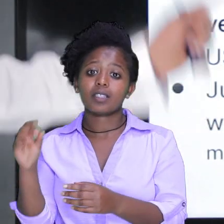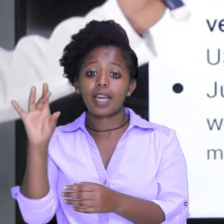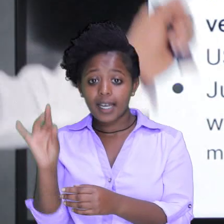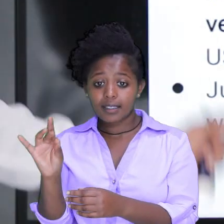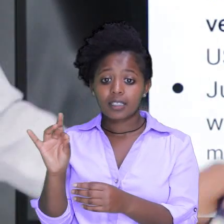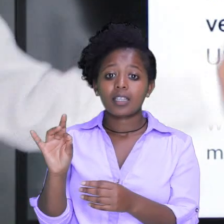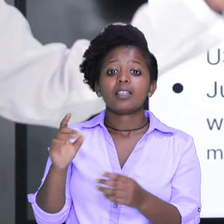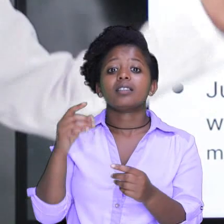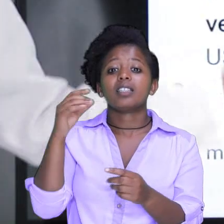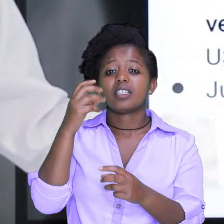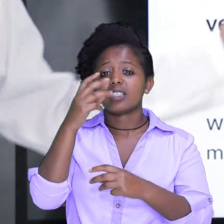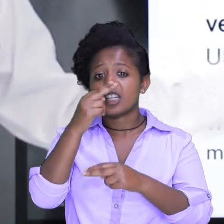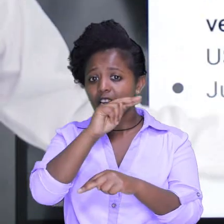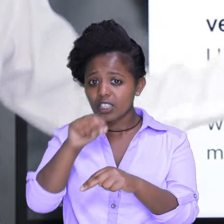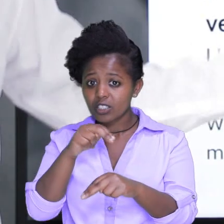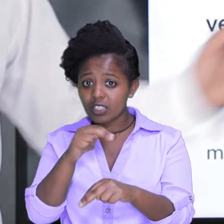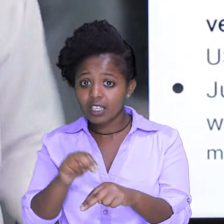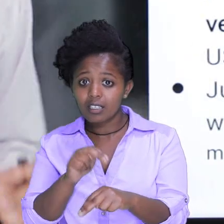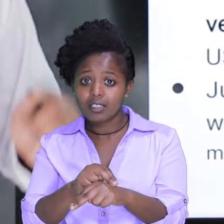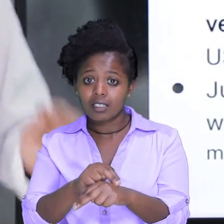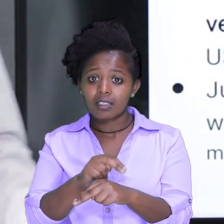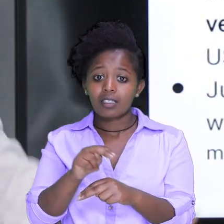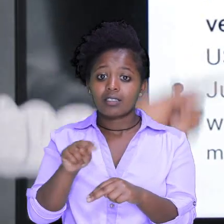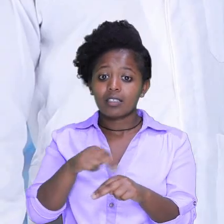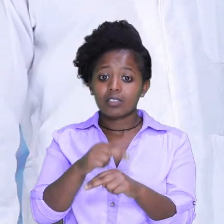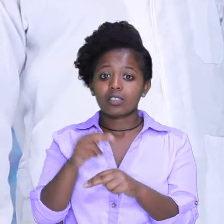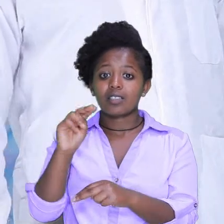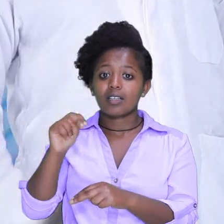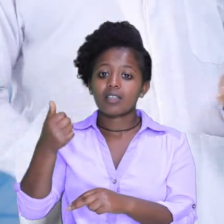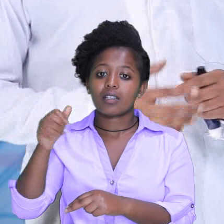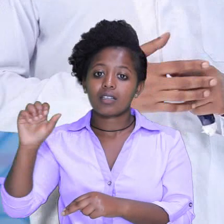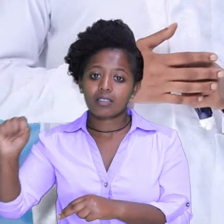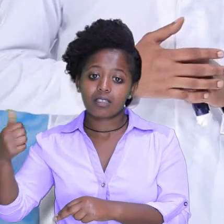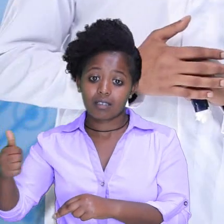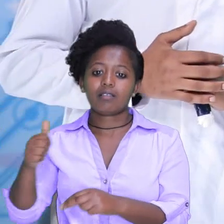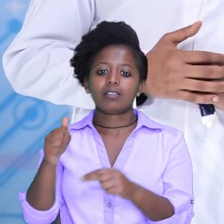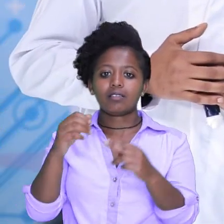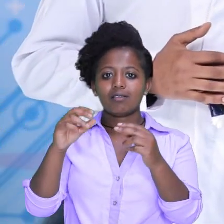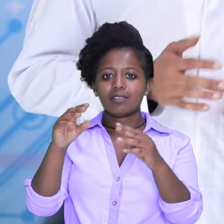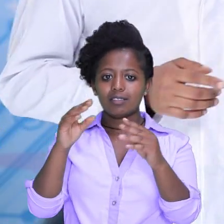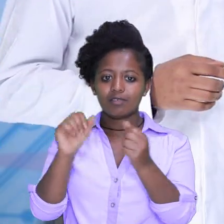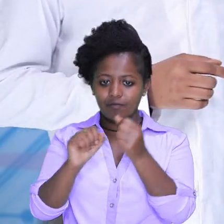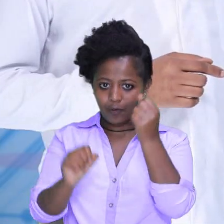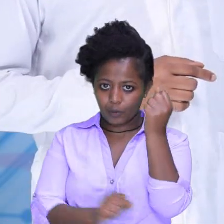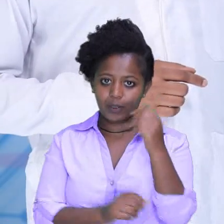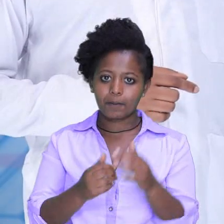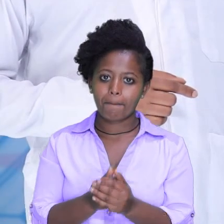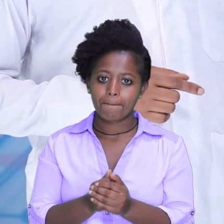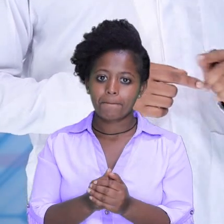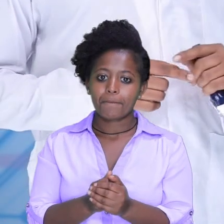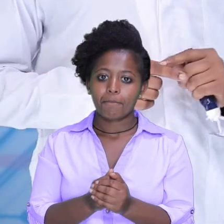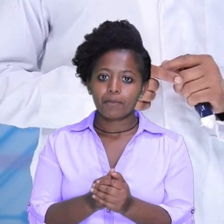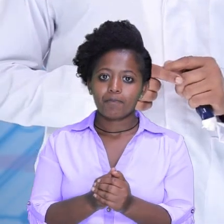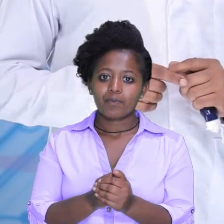1958, the National Aeronautics Space Act, or NASA, was formed in USA. And